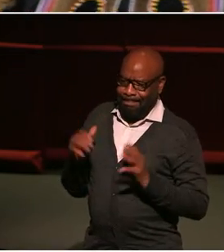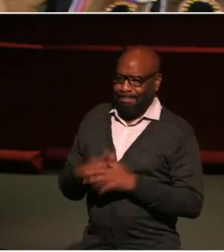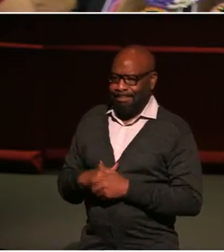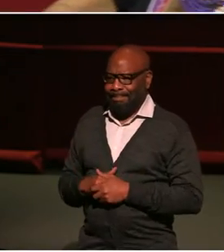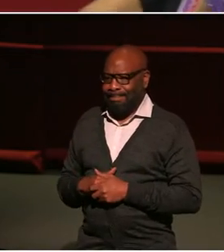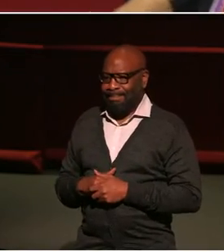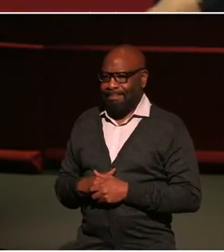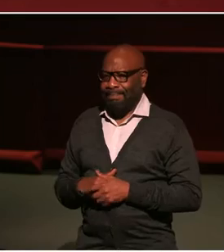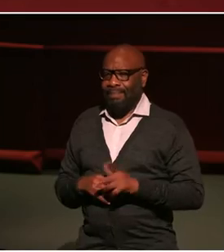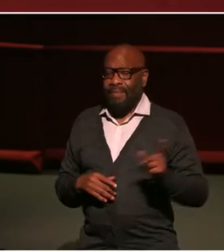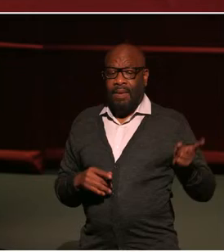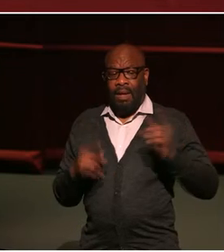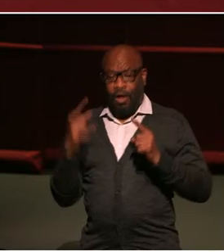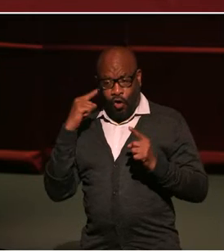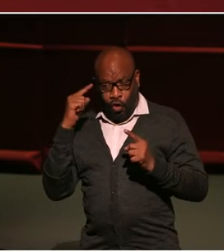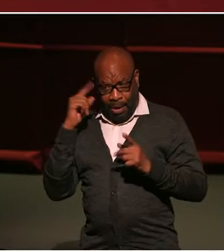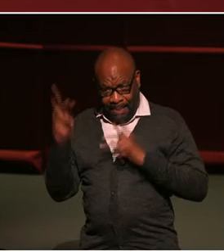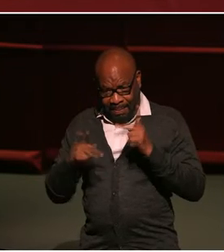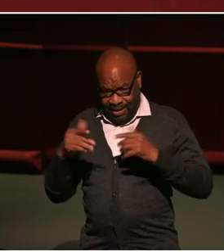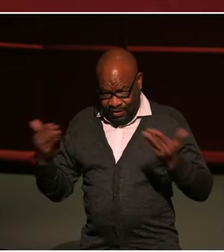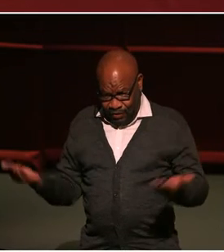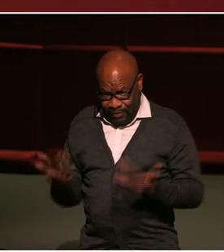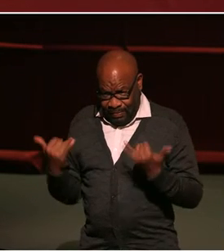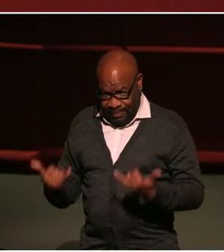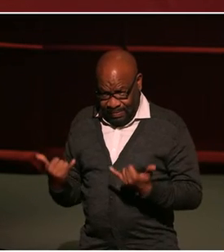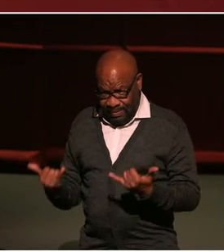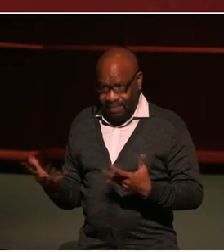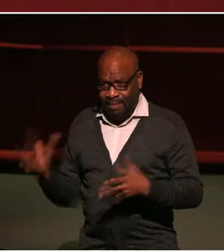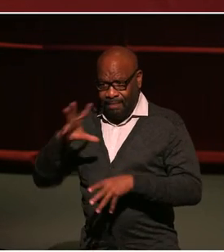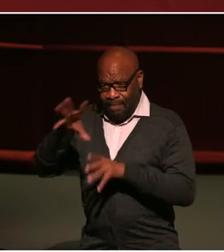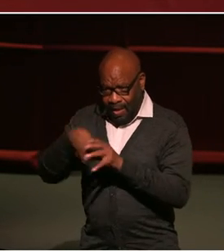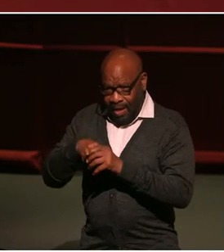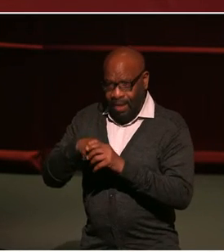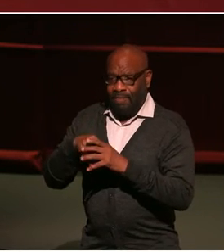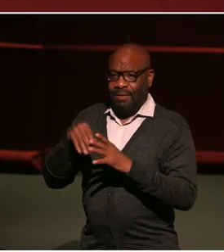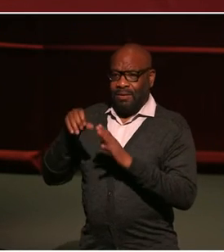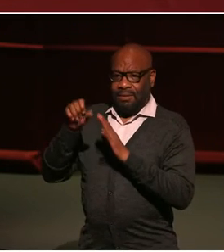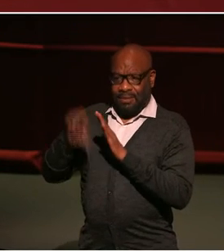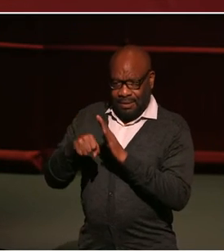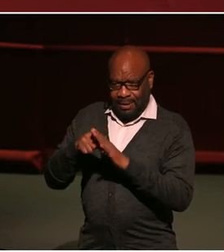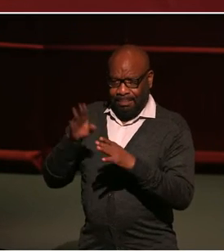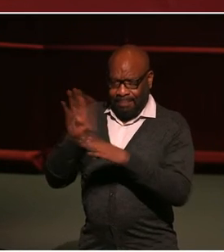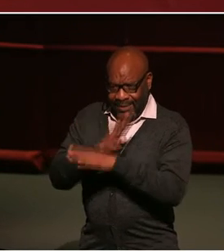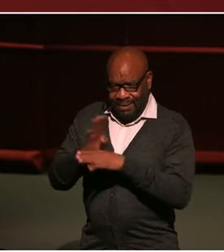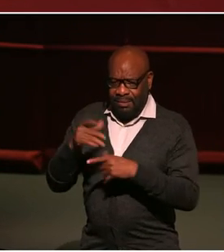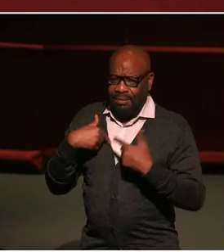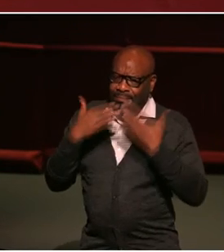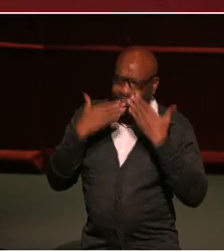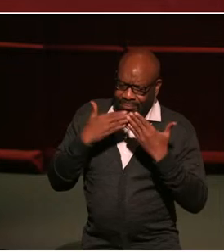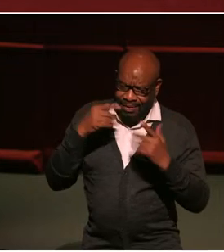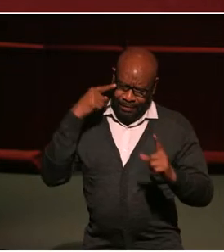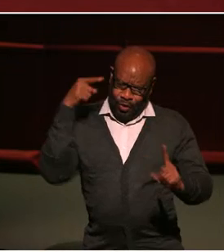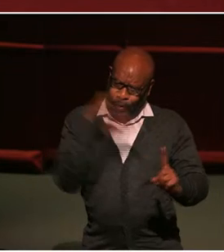involved in today's industry are definitely grateful to you. You know, I think some of us, yeah.